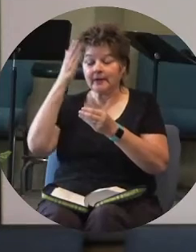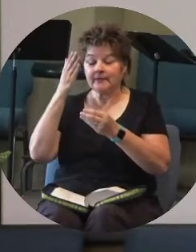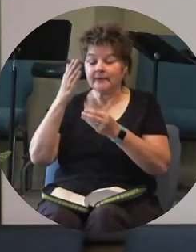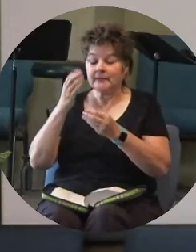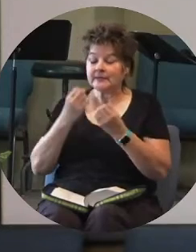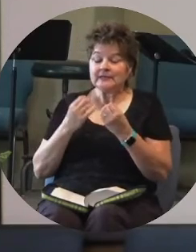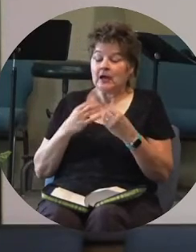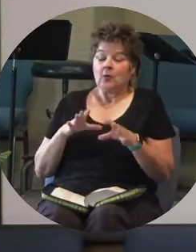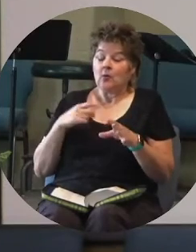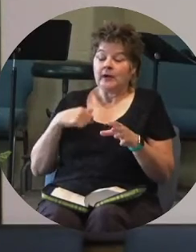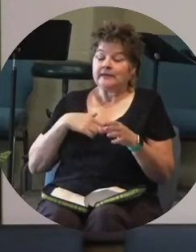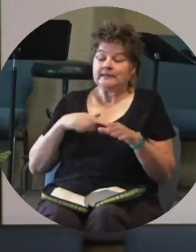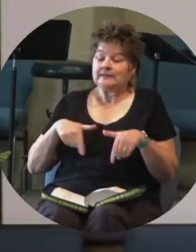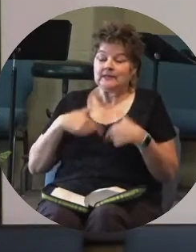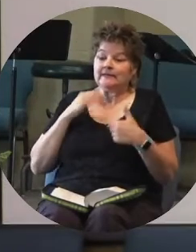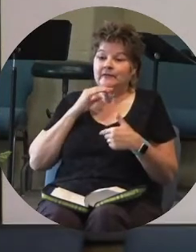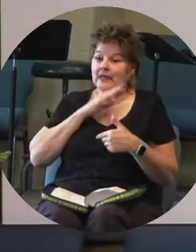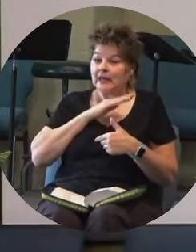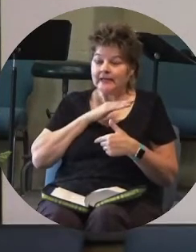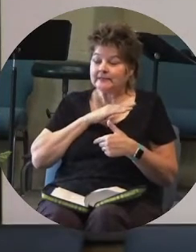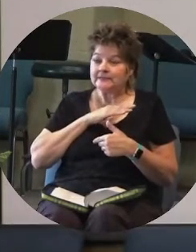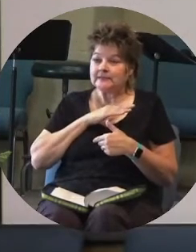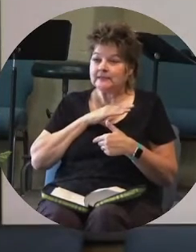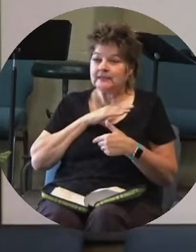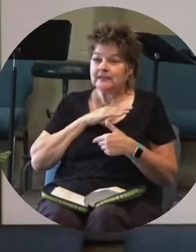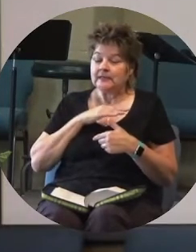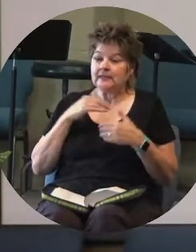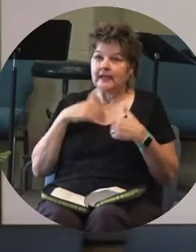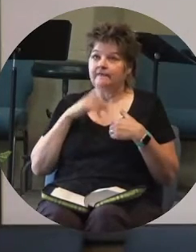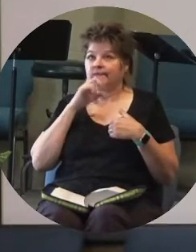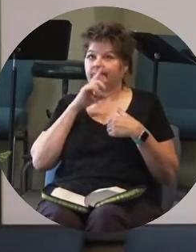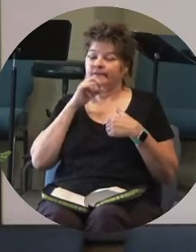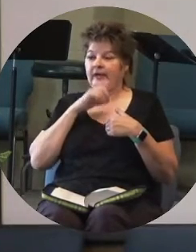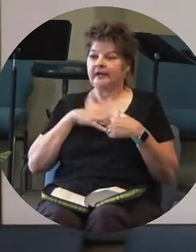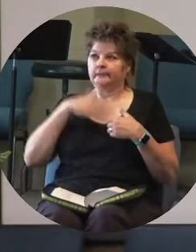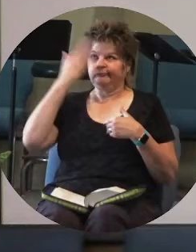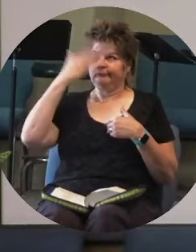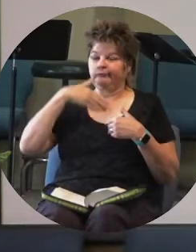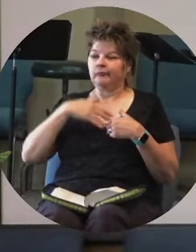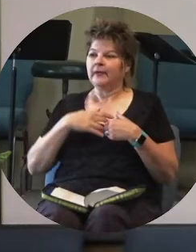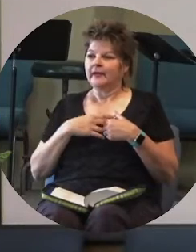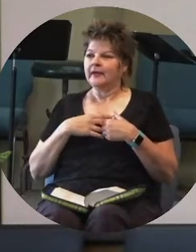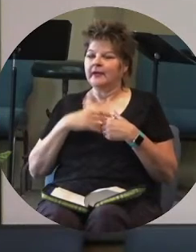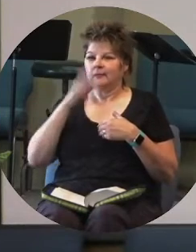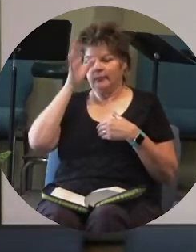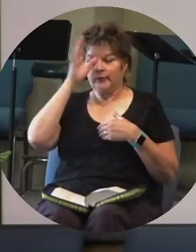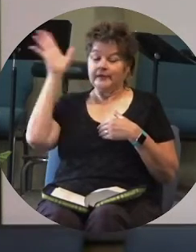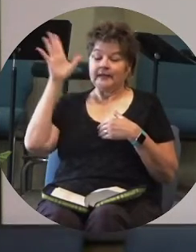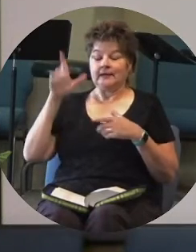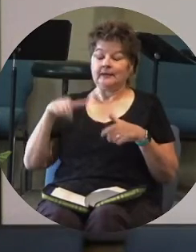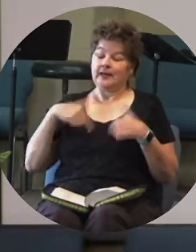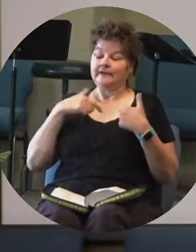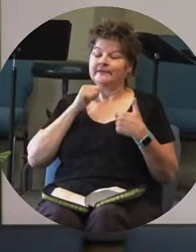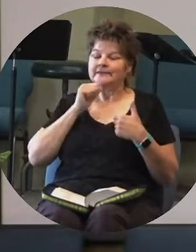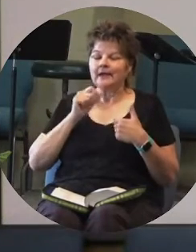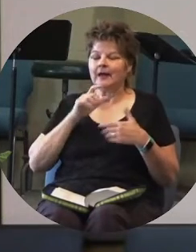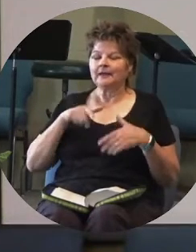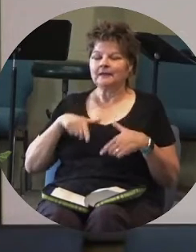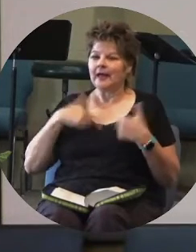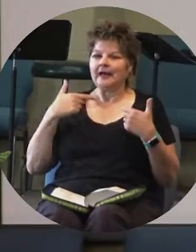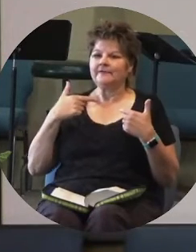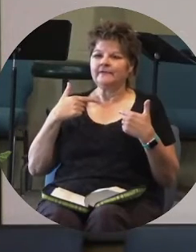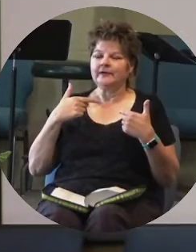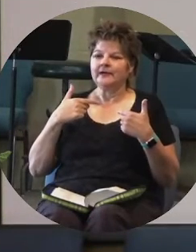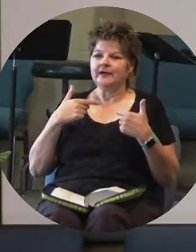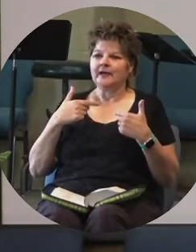He does not want us to have facades and pretend that life isn't life. And that we don't